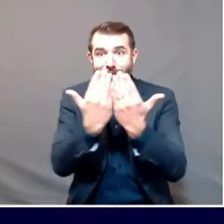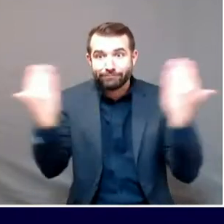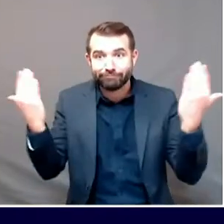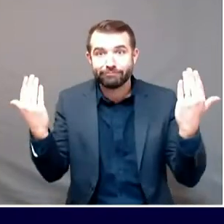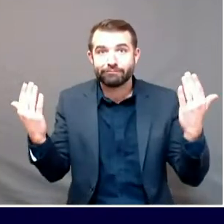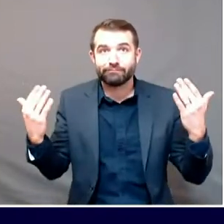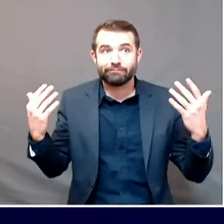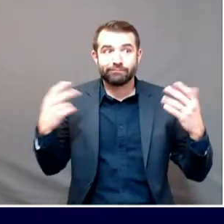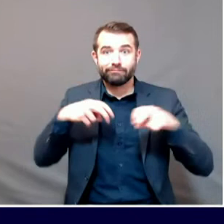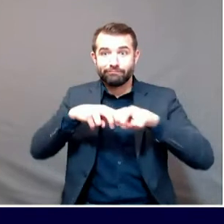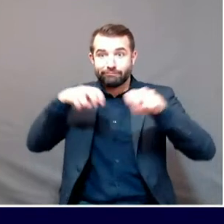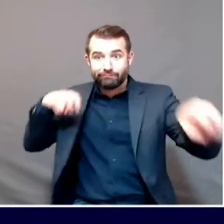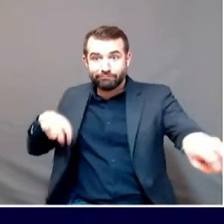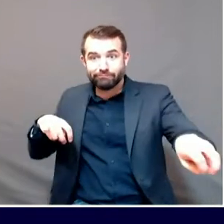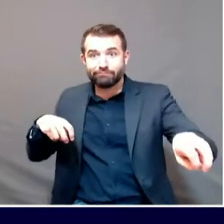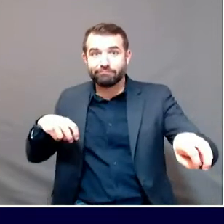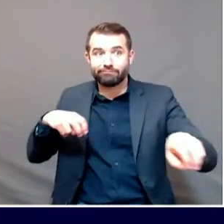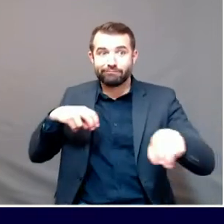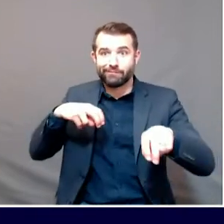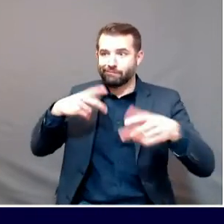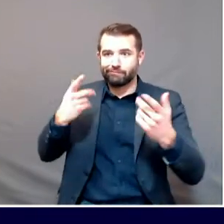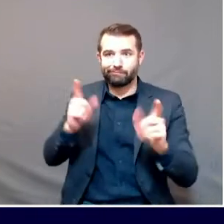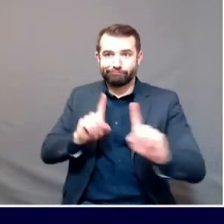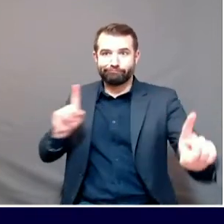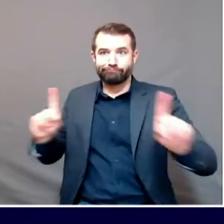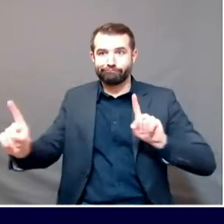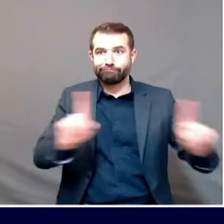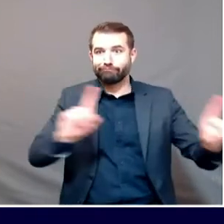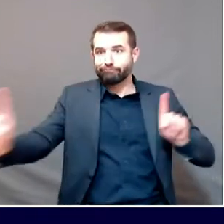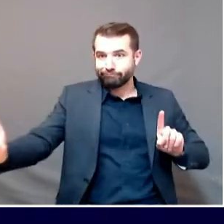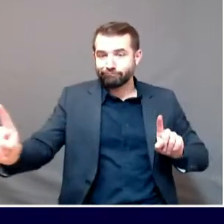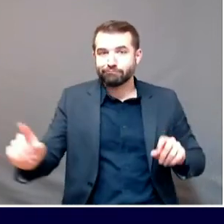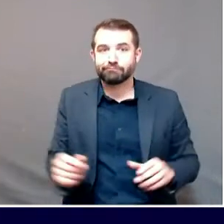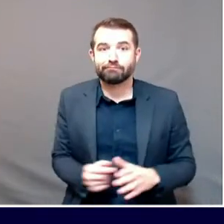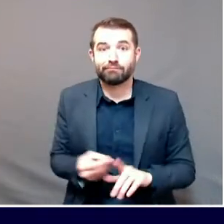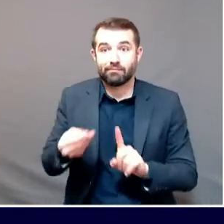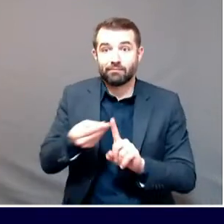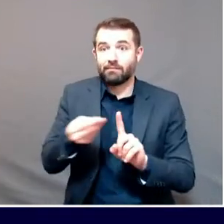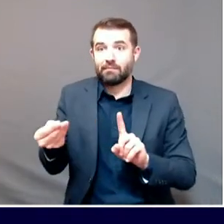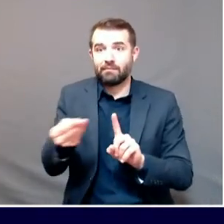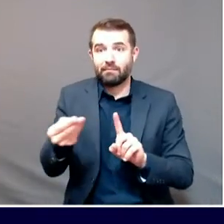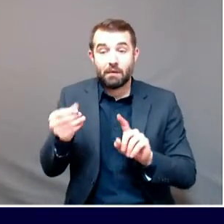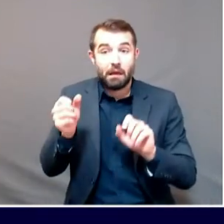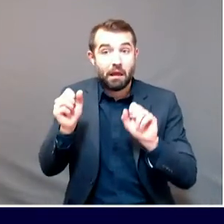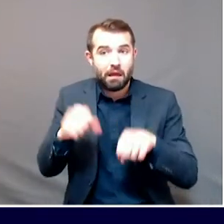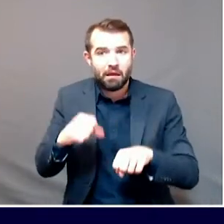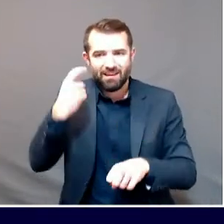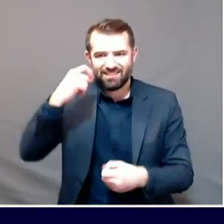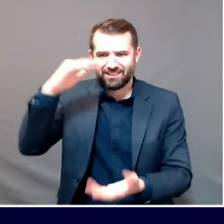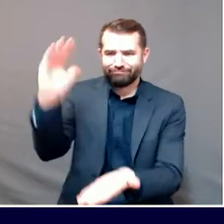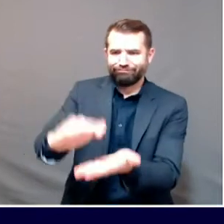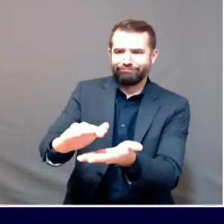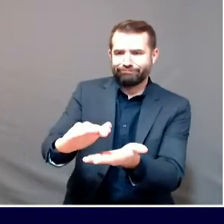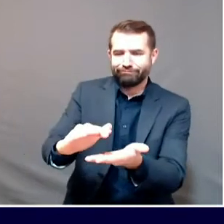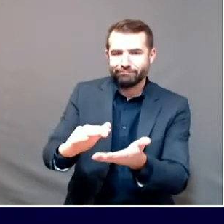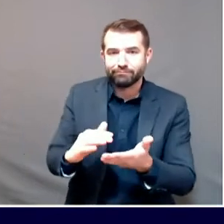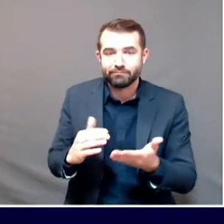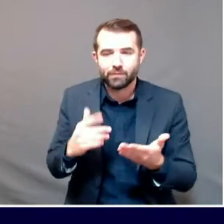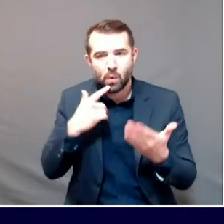to block the transmission of the virus. Although we may be opening investigations into schools, in most